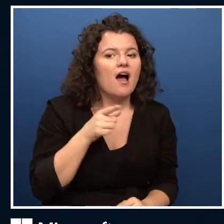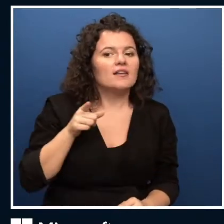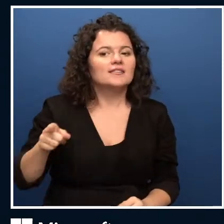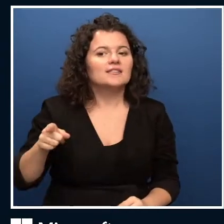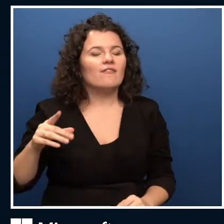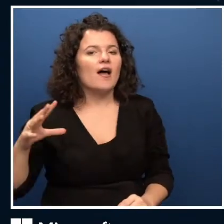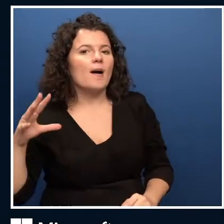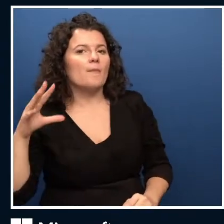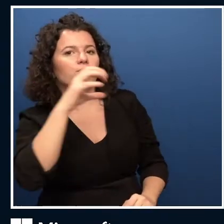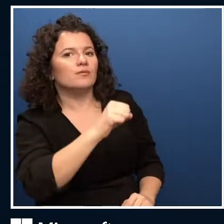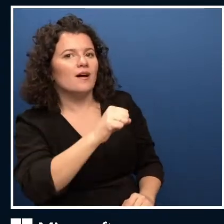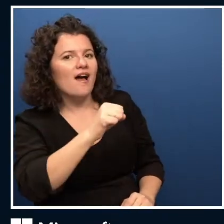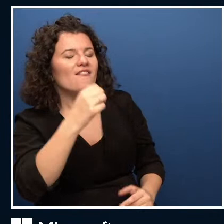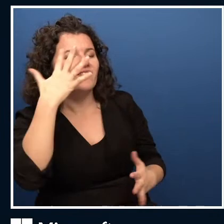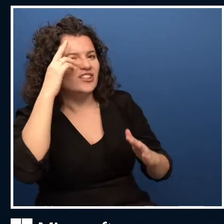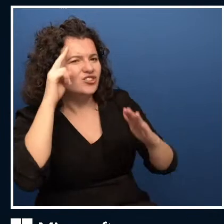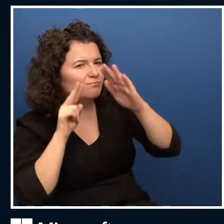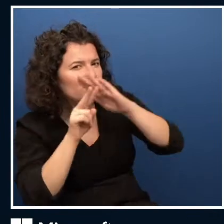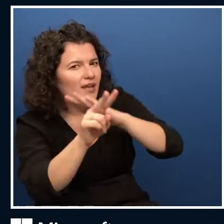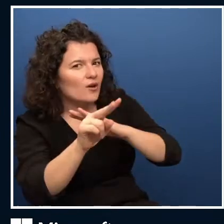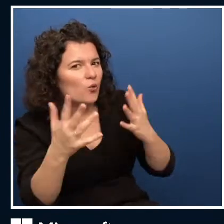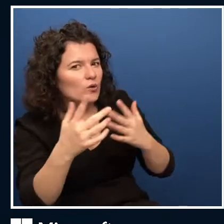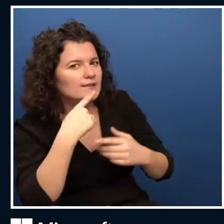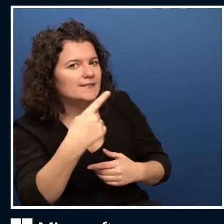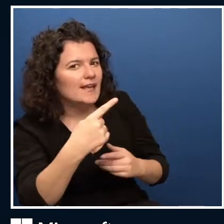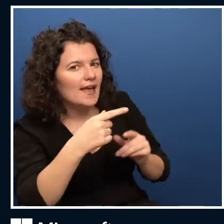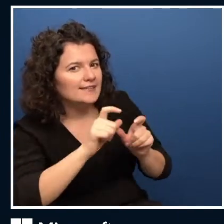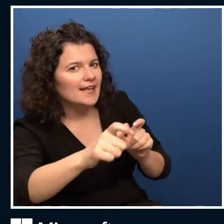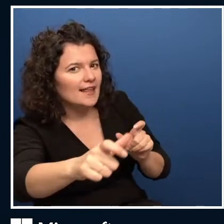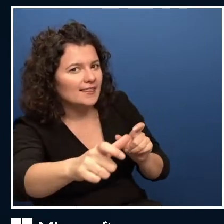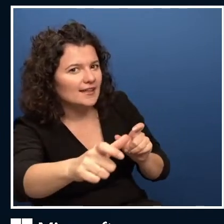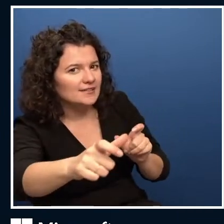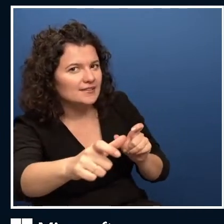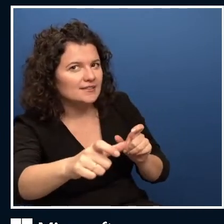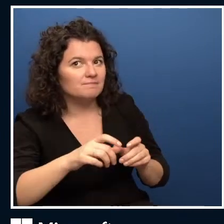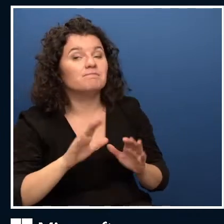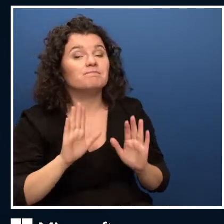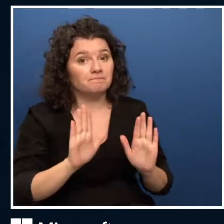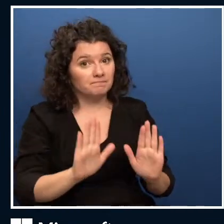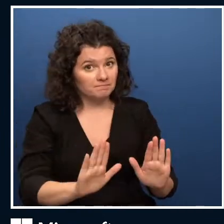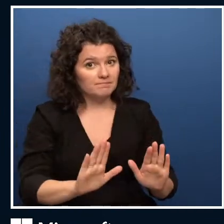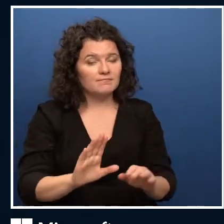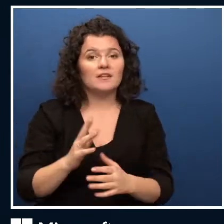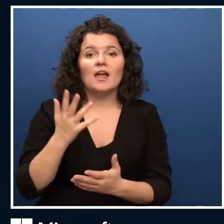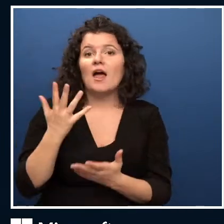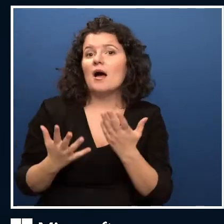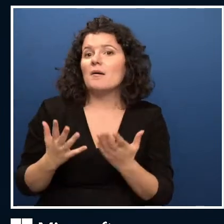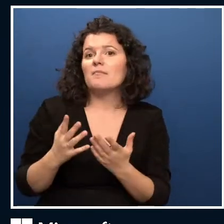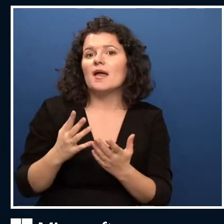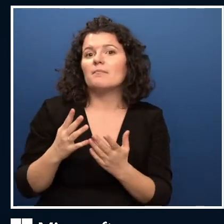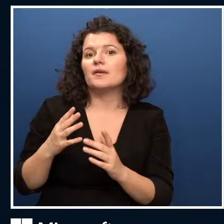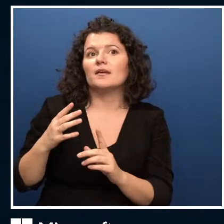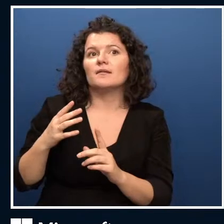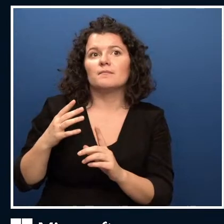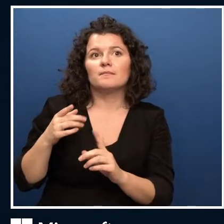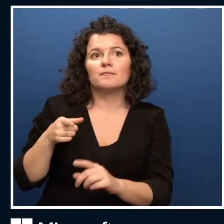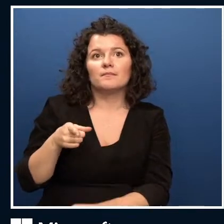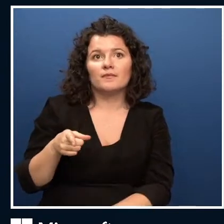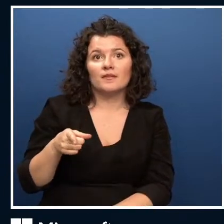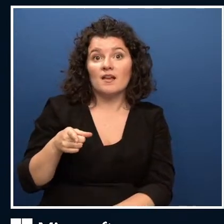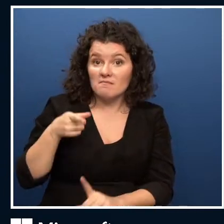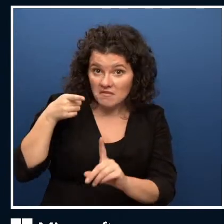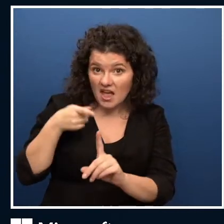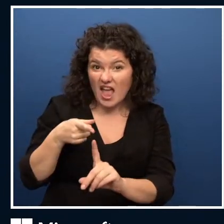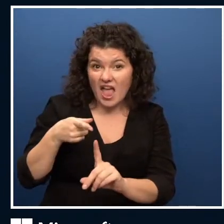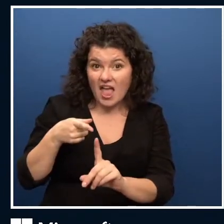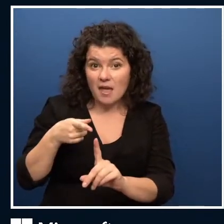of intellectual tasks could be easily transformed into the form of predicting next token